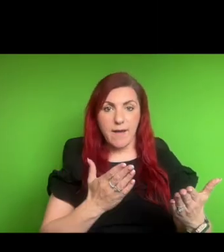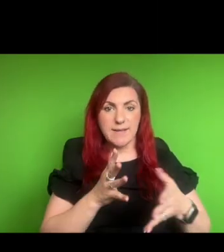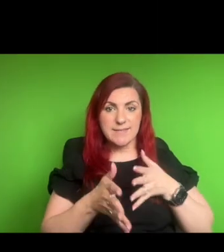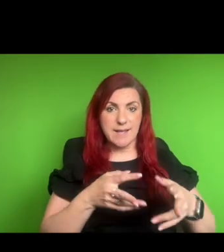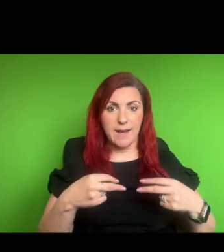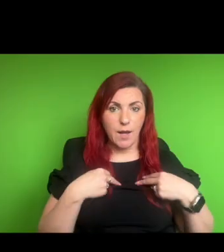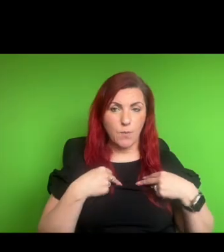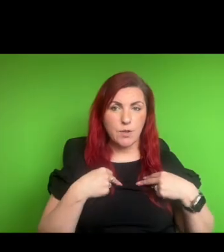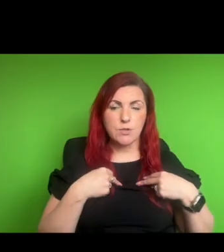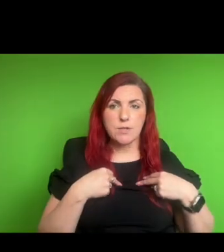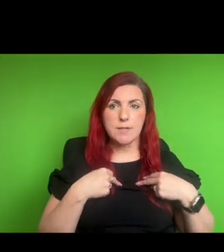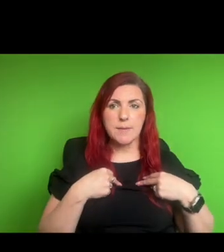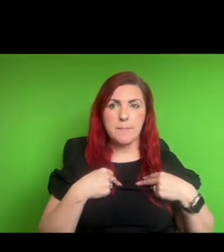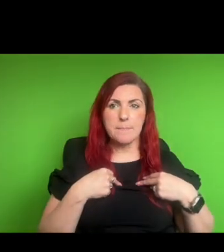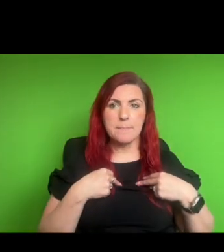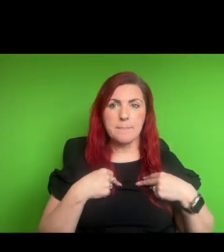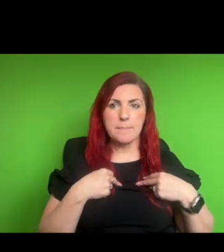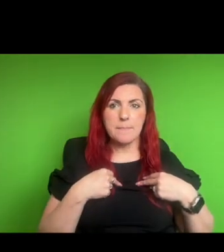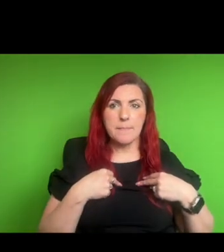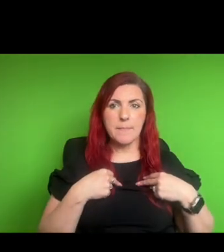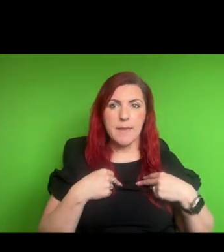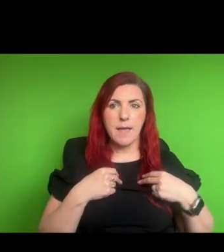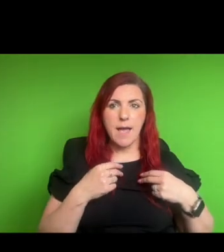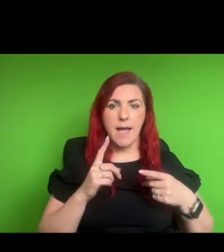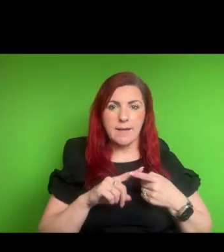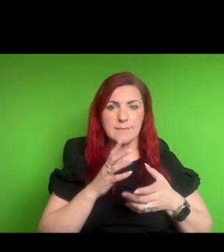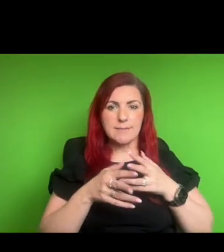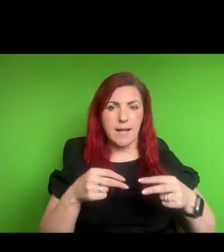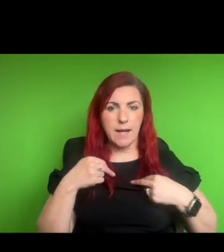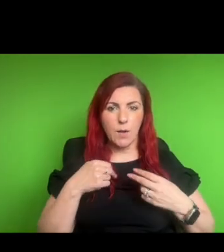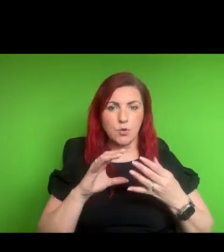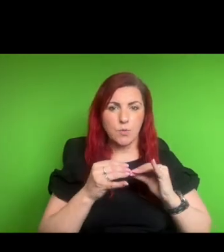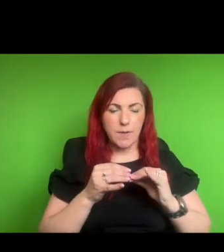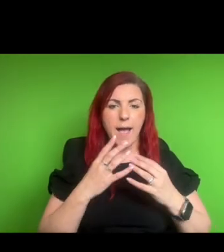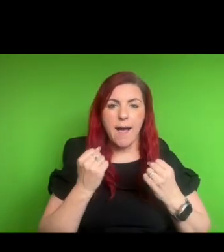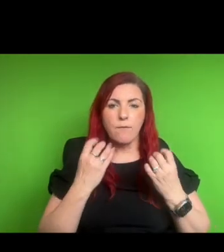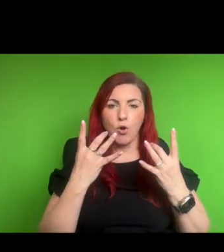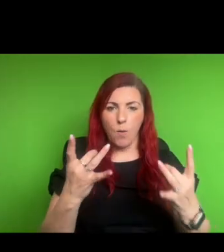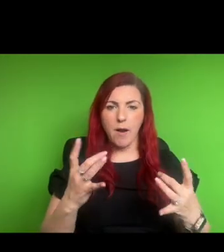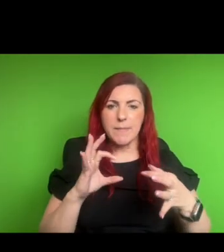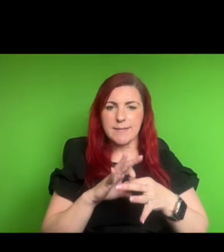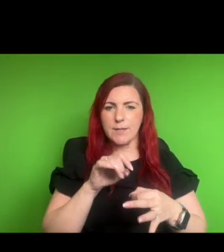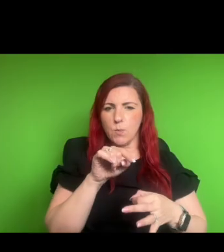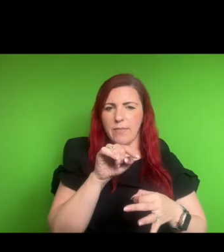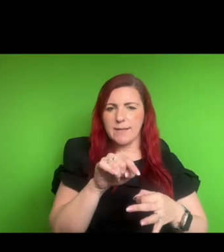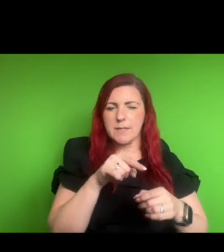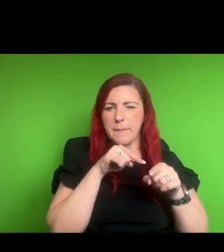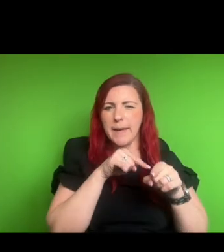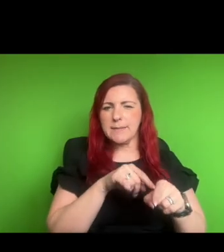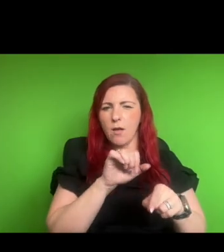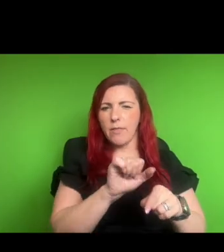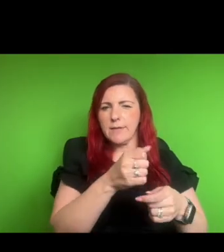and sign language interpretation. There are requirements there, but it is in relation